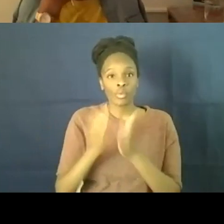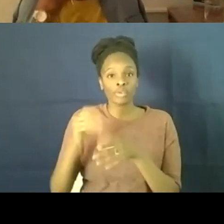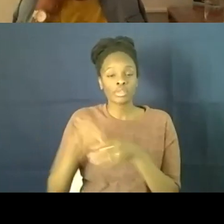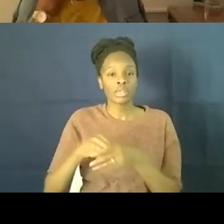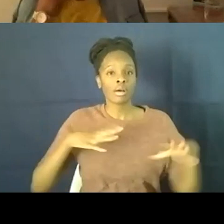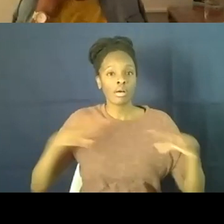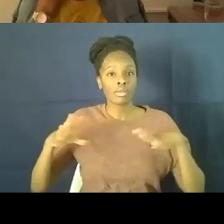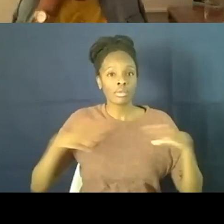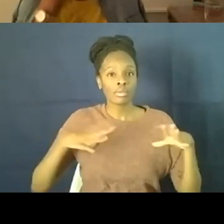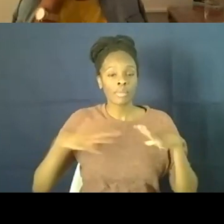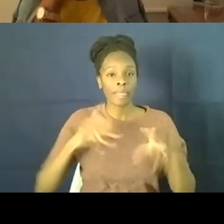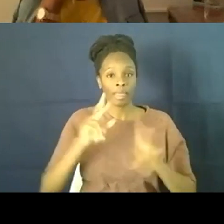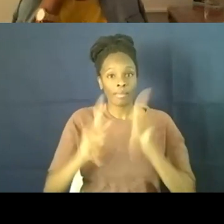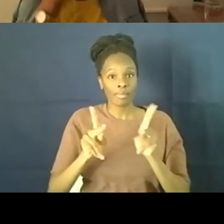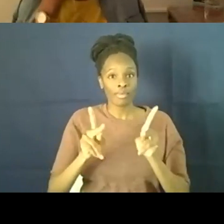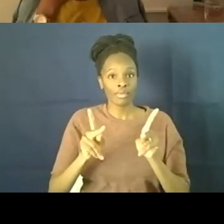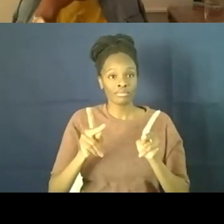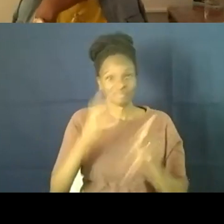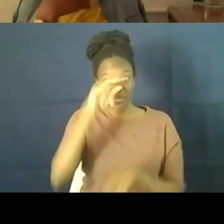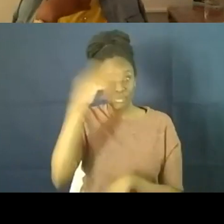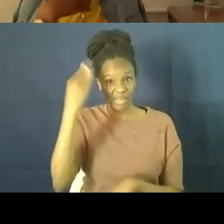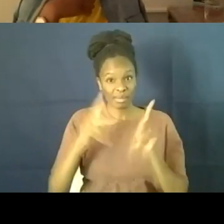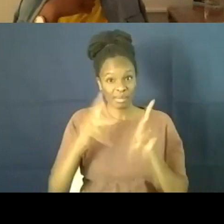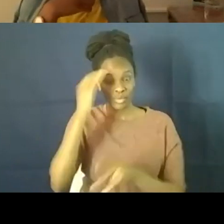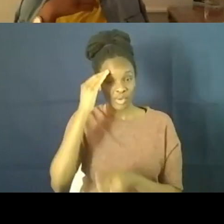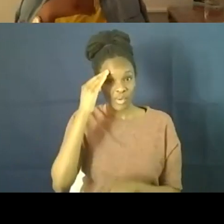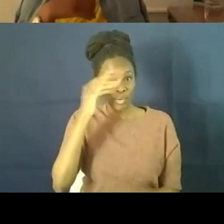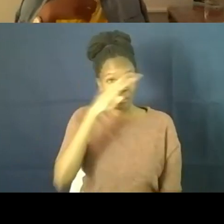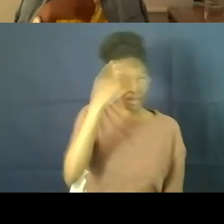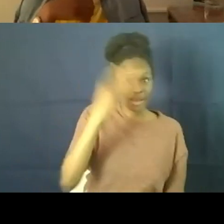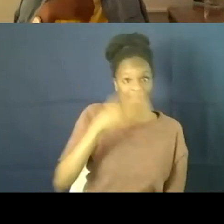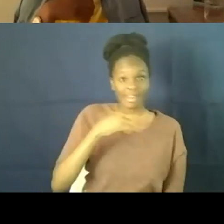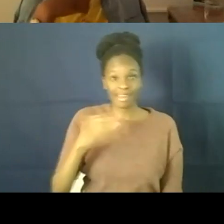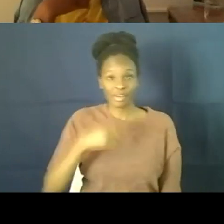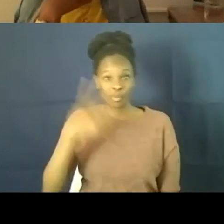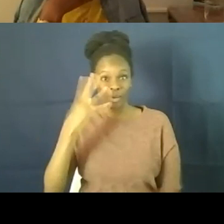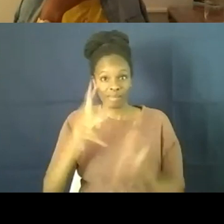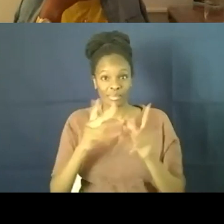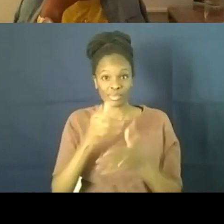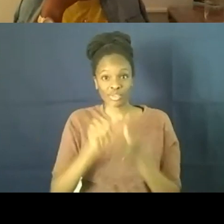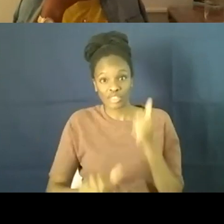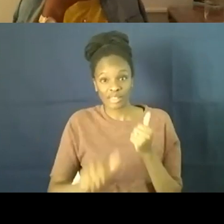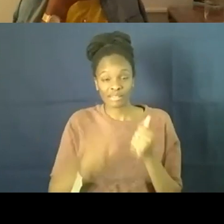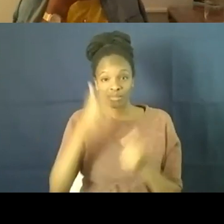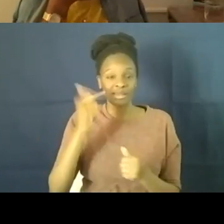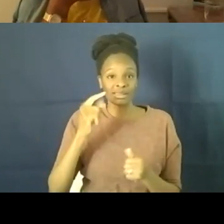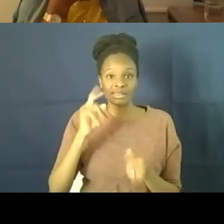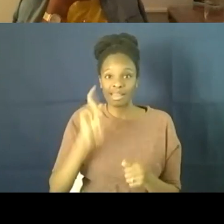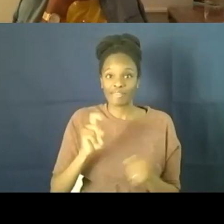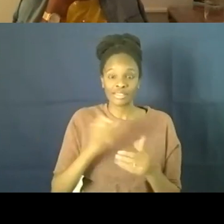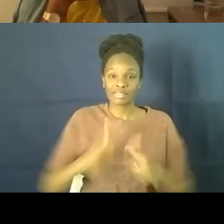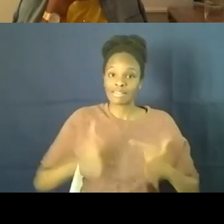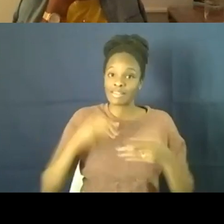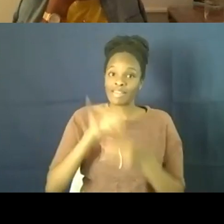know our shit and we know white people's shit because we have to live in that world. Gay people know our shit and we know straight shit because we have to live in that world. So it just, it